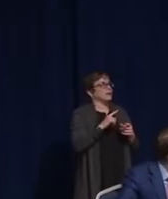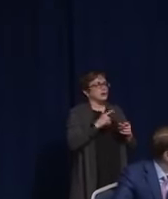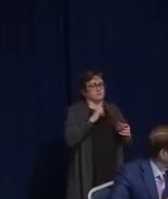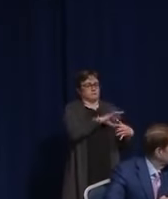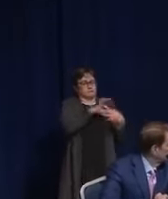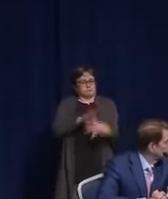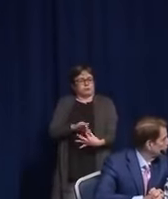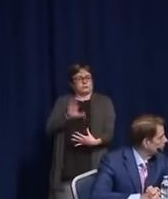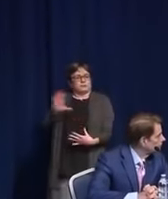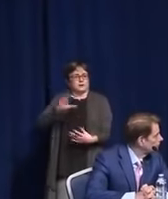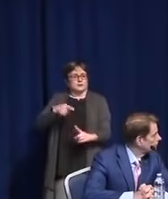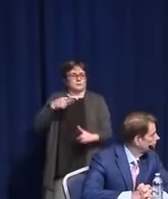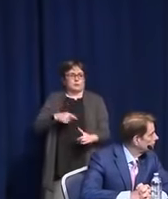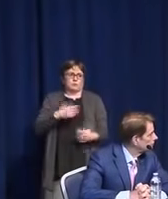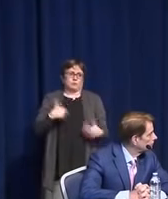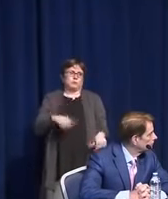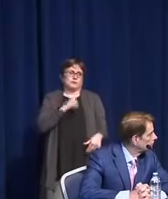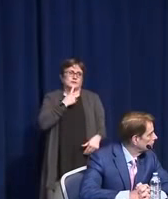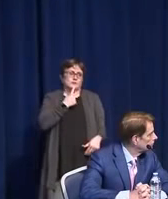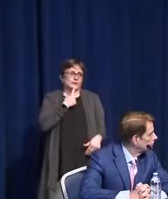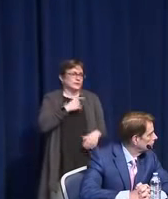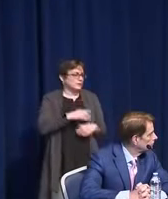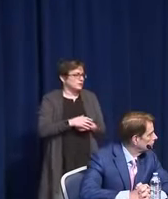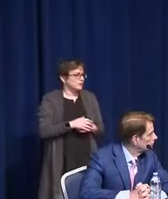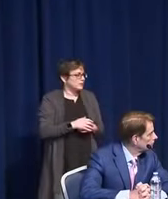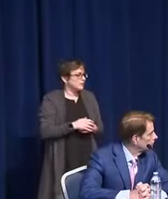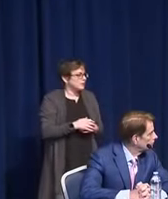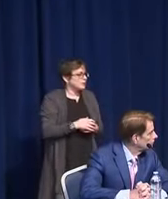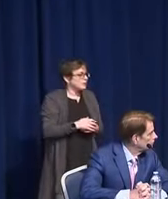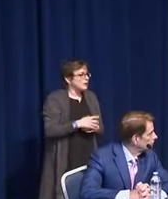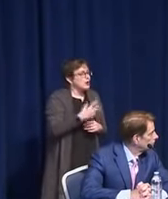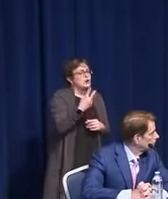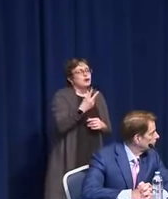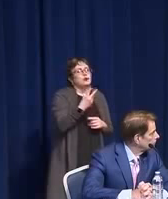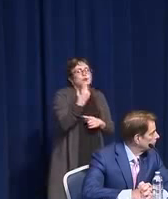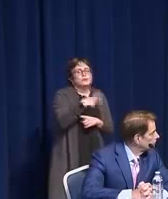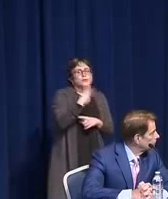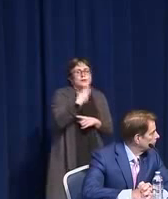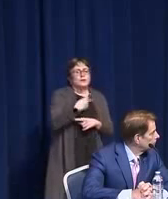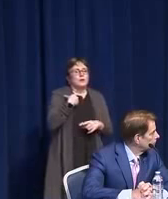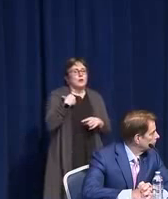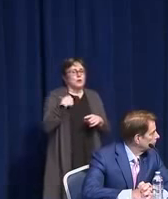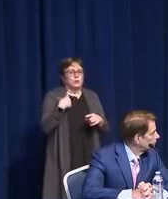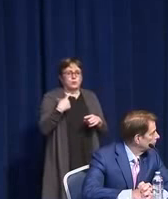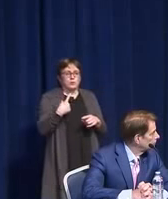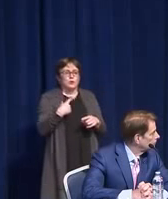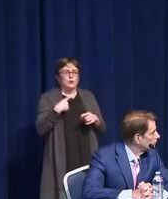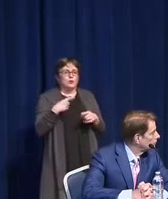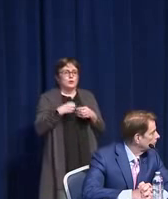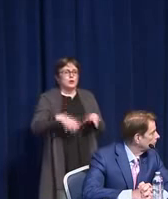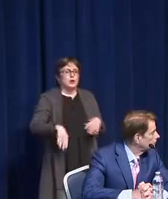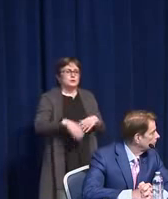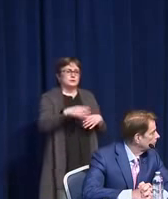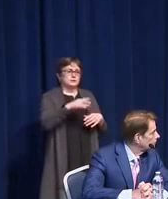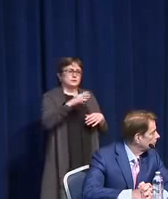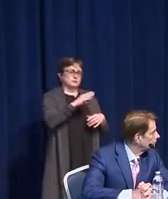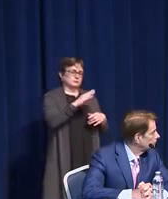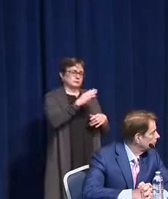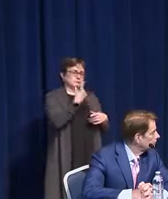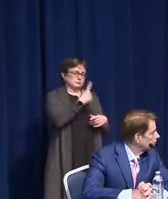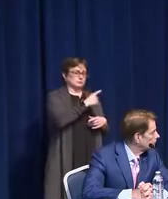seriousness. 2 days ago, we lost Lieutenant Bill Fearon's mom. Bill Fearon died from 9/11 cancer a couple years